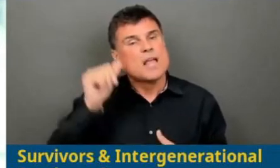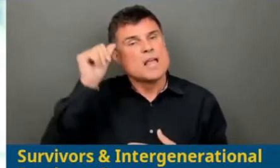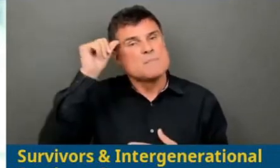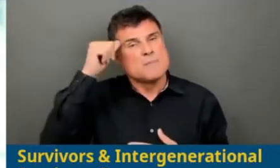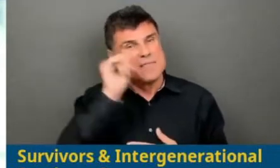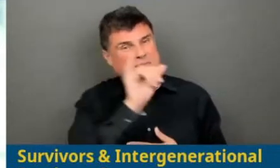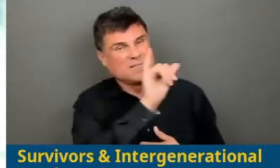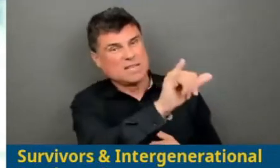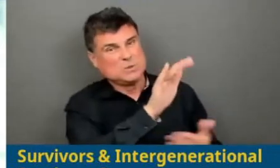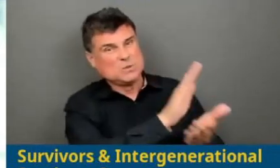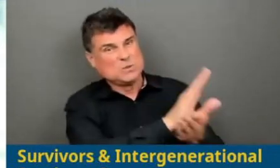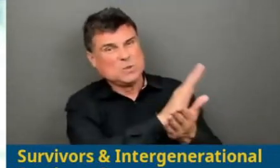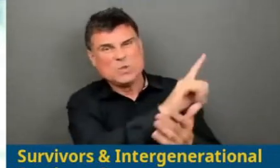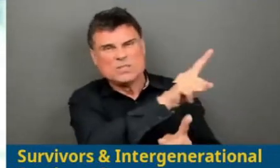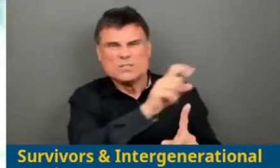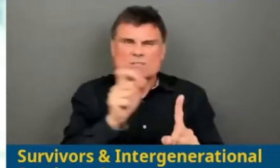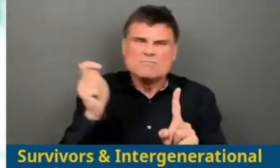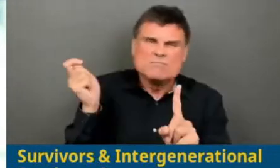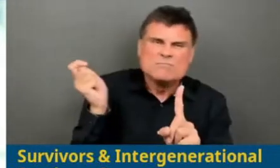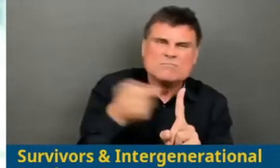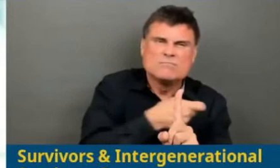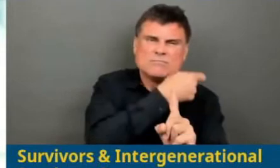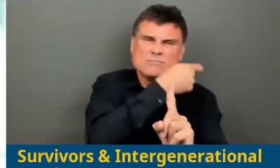its worst.